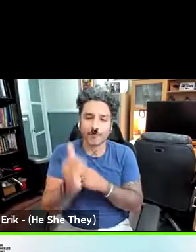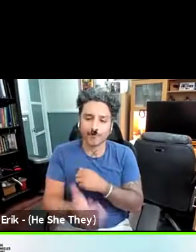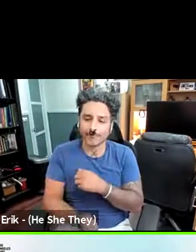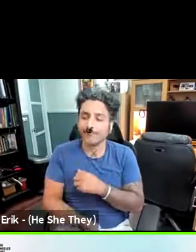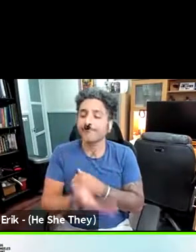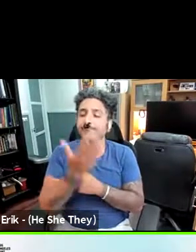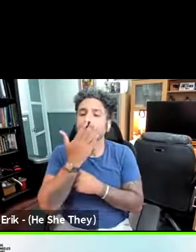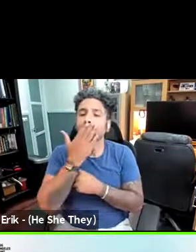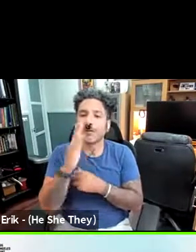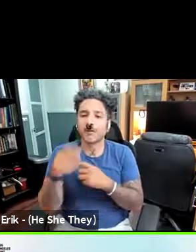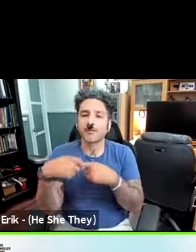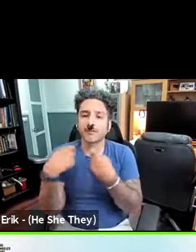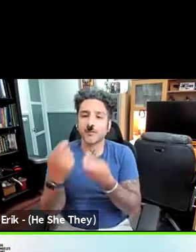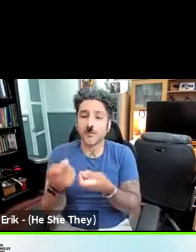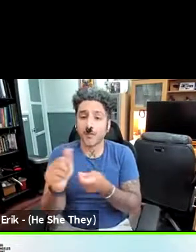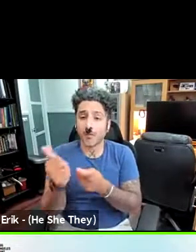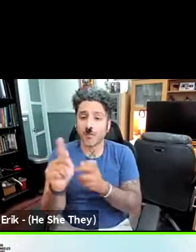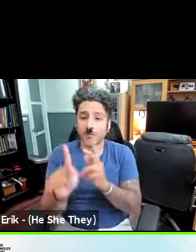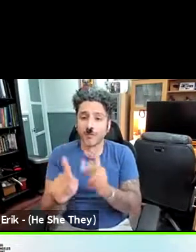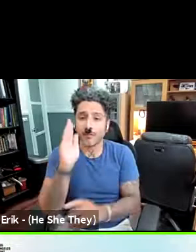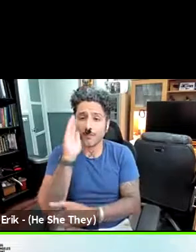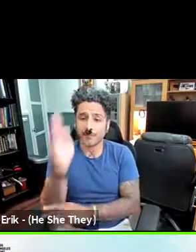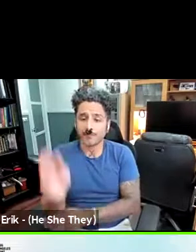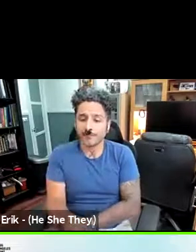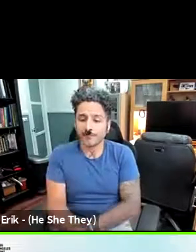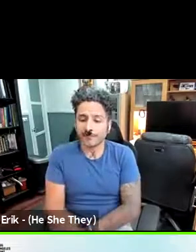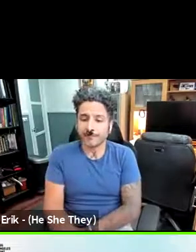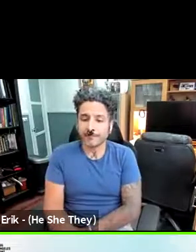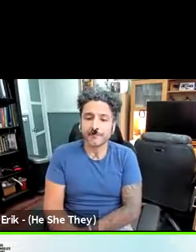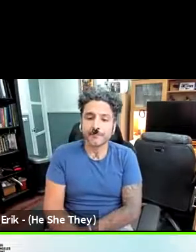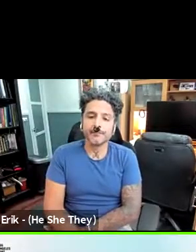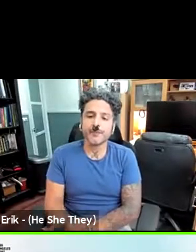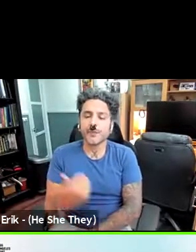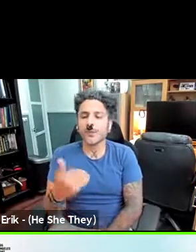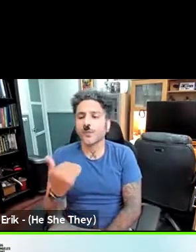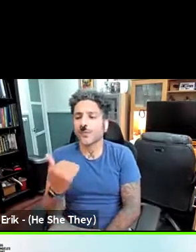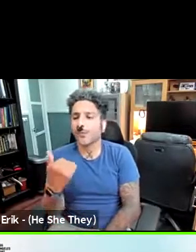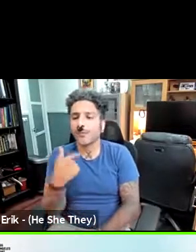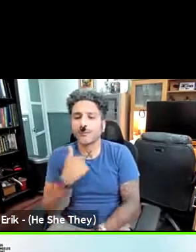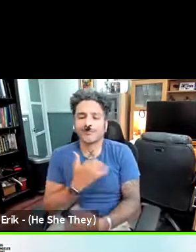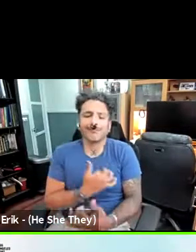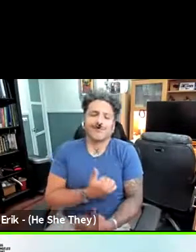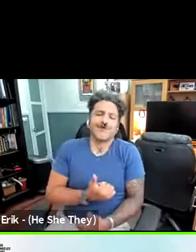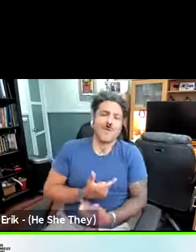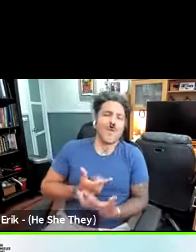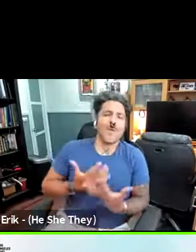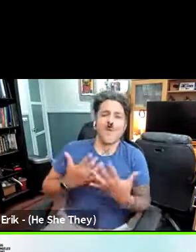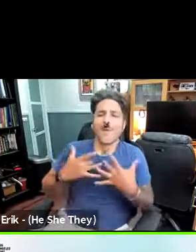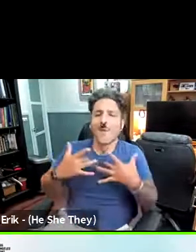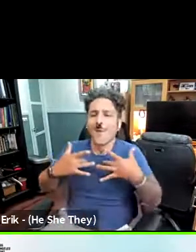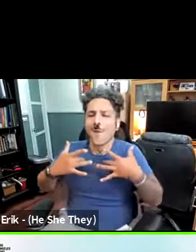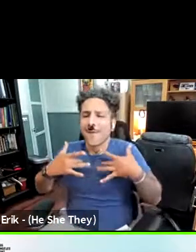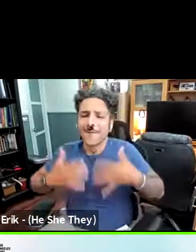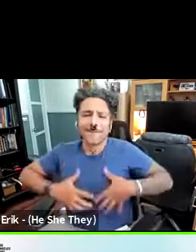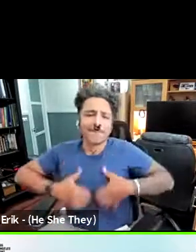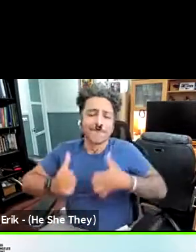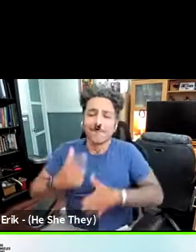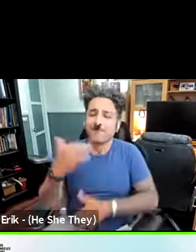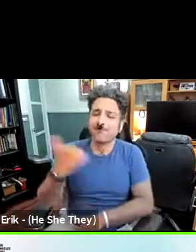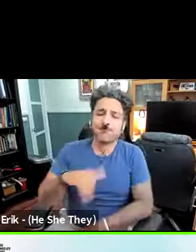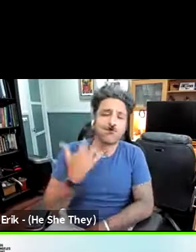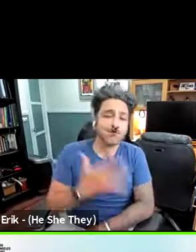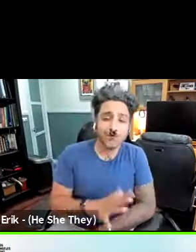Thank you so much. Oh my goodness, y'all give me life today. All of you give me mad life